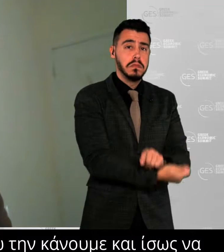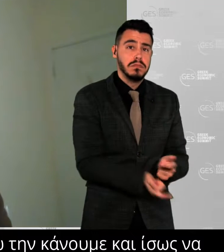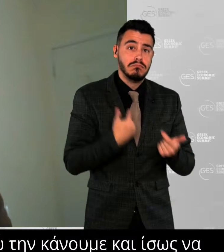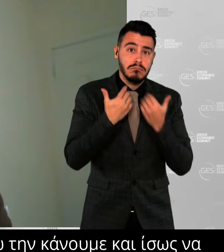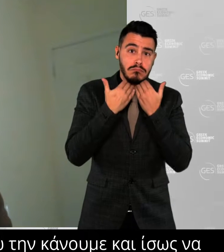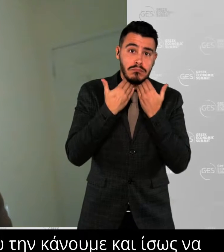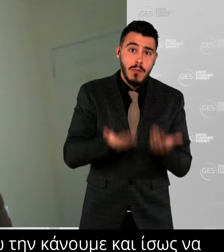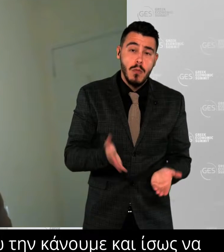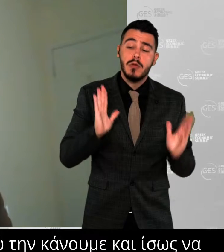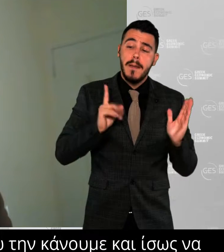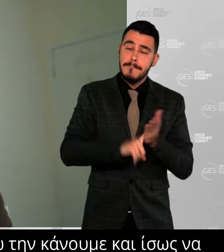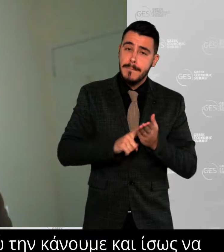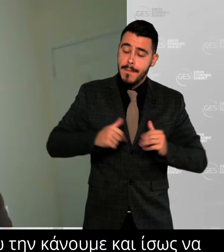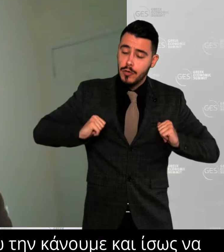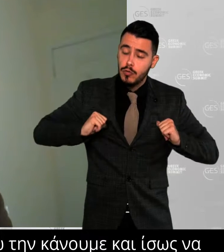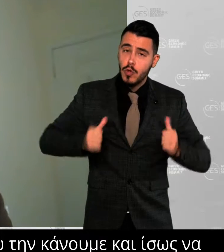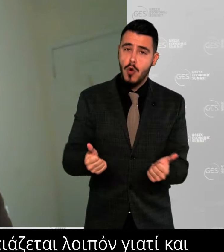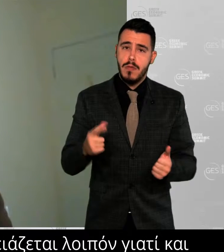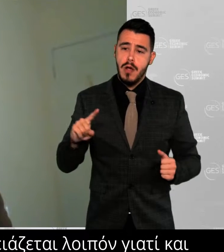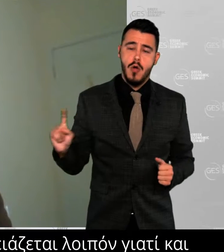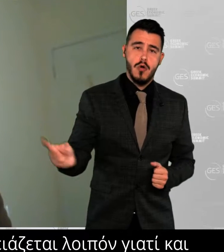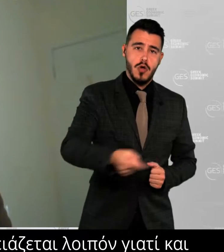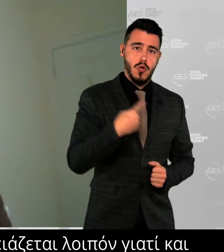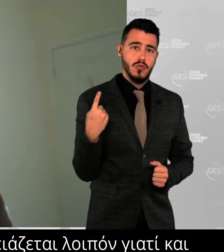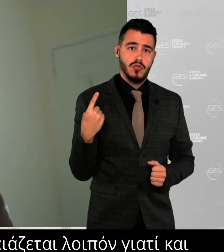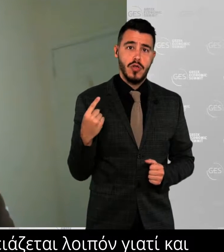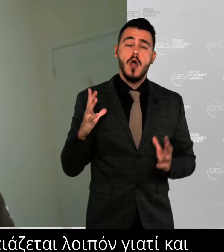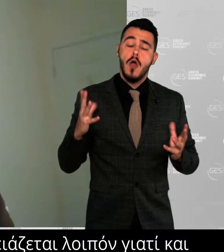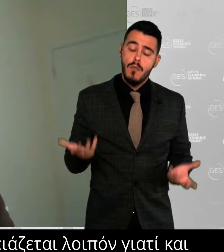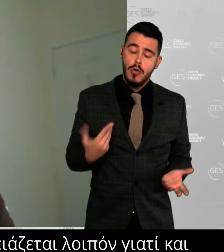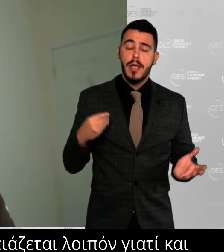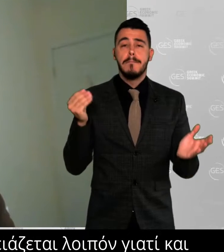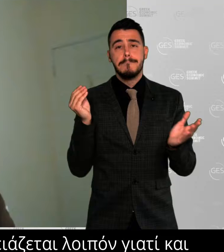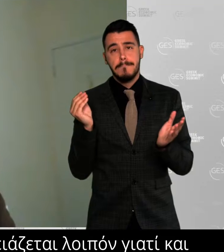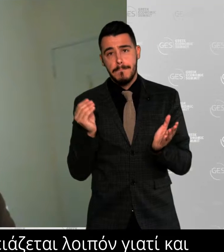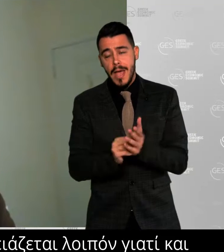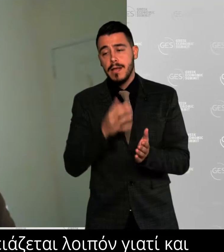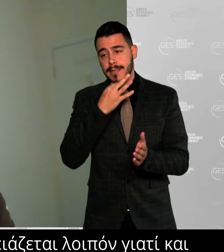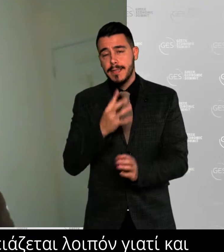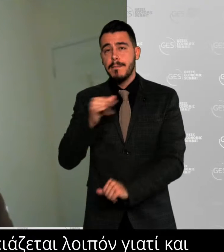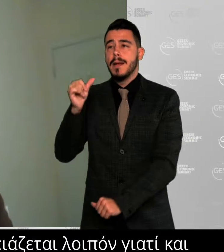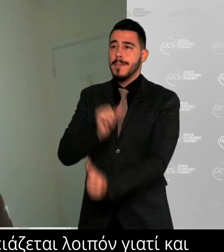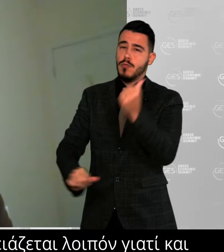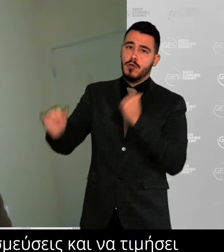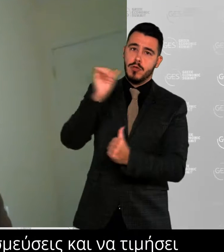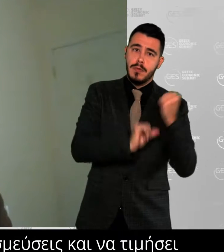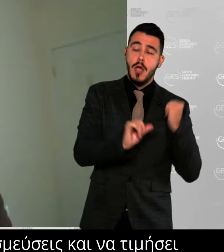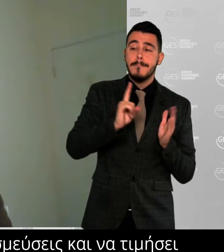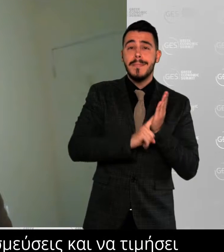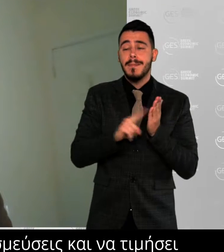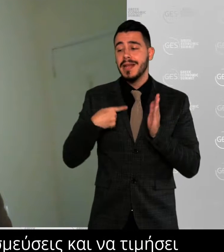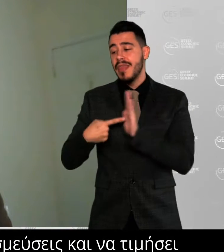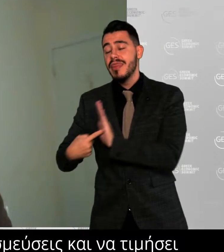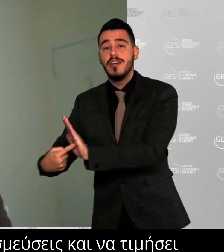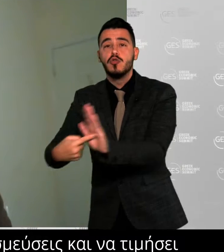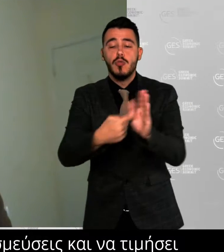and to follow through on them, which again takes me back to the point about disclosures, to show how you're progressing on there. The capital gap